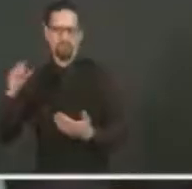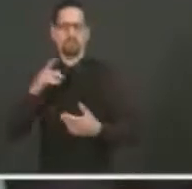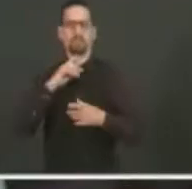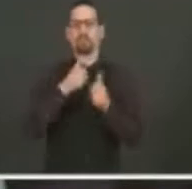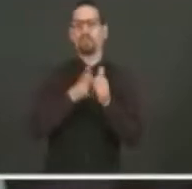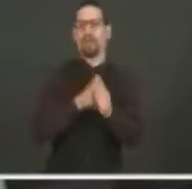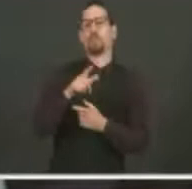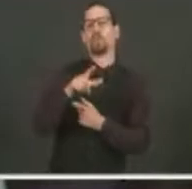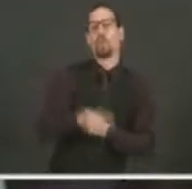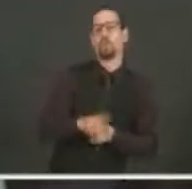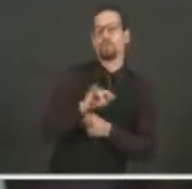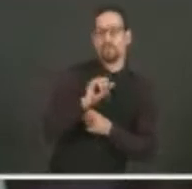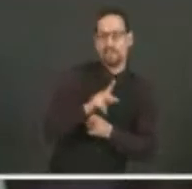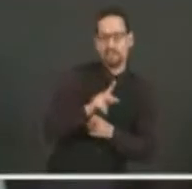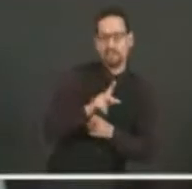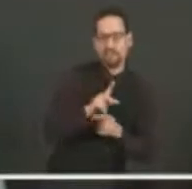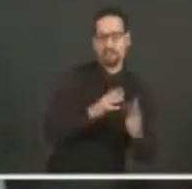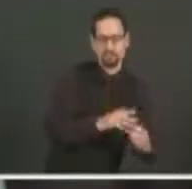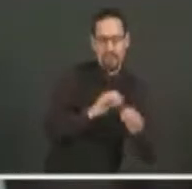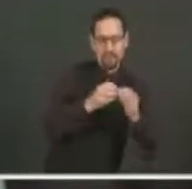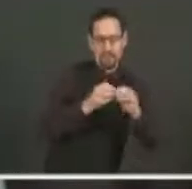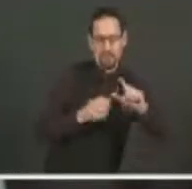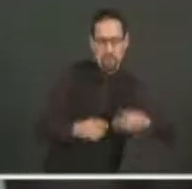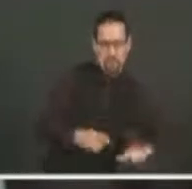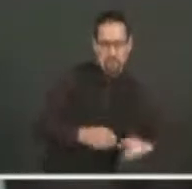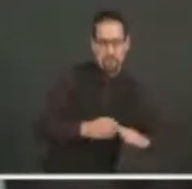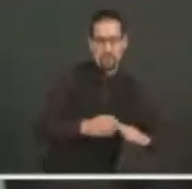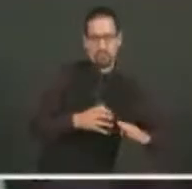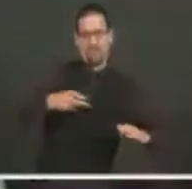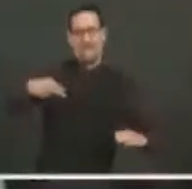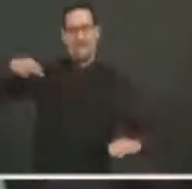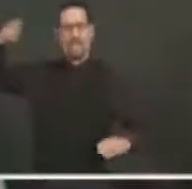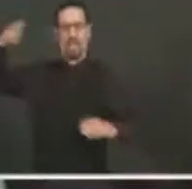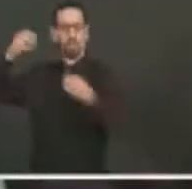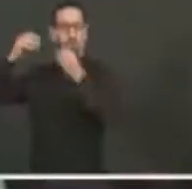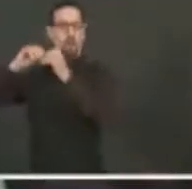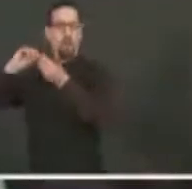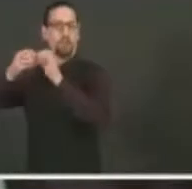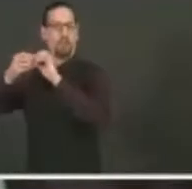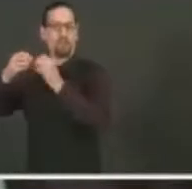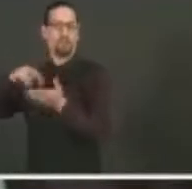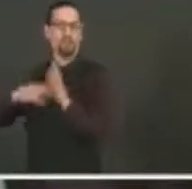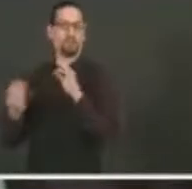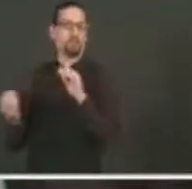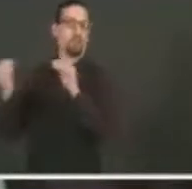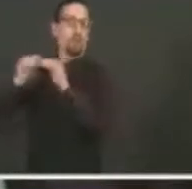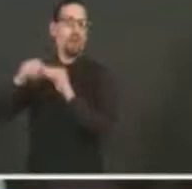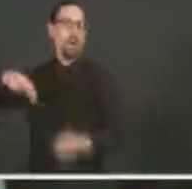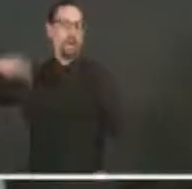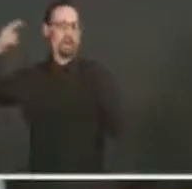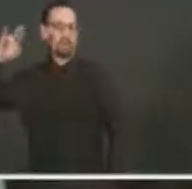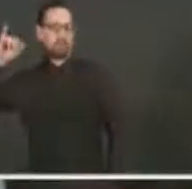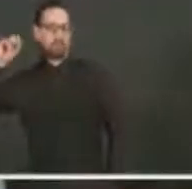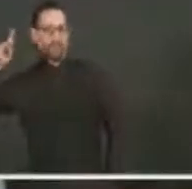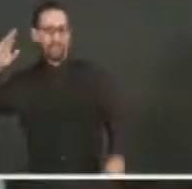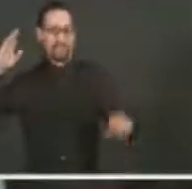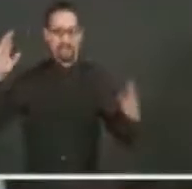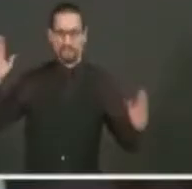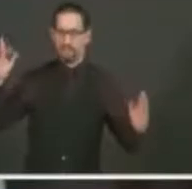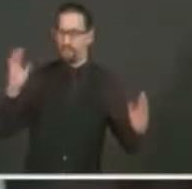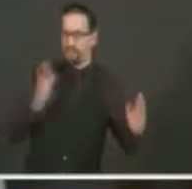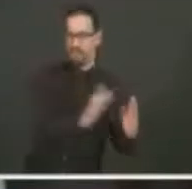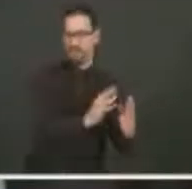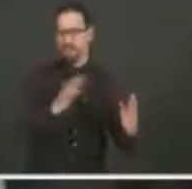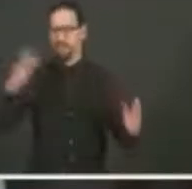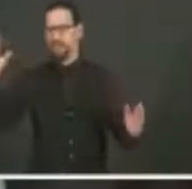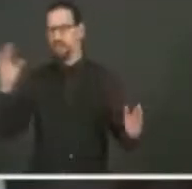you can have go to an outdoor venue, fireworks or something with more than 250